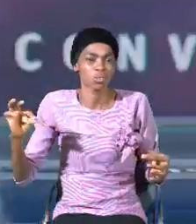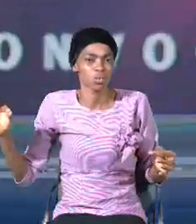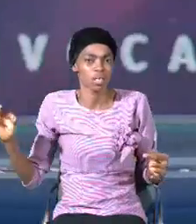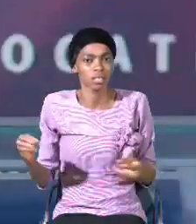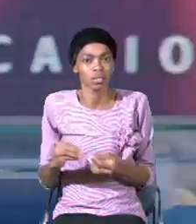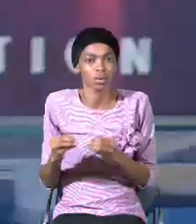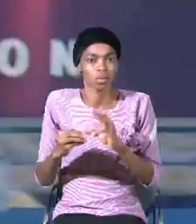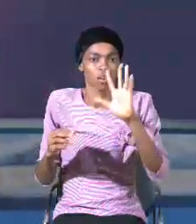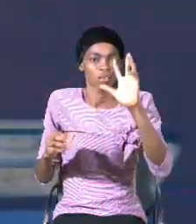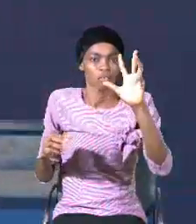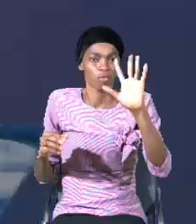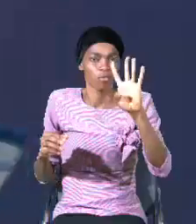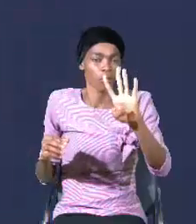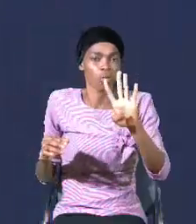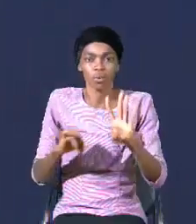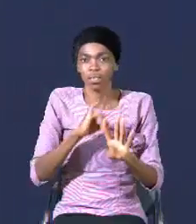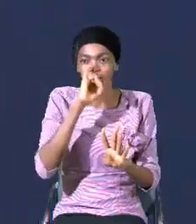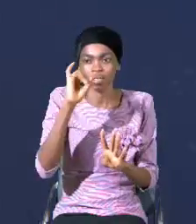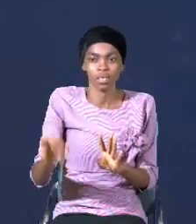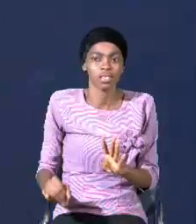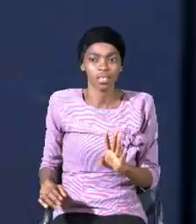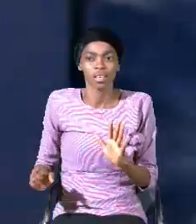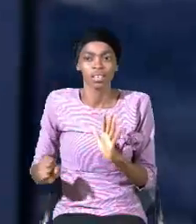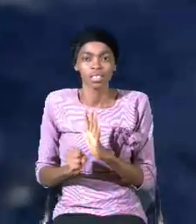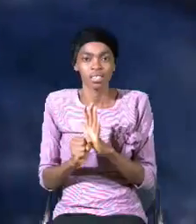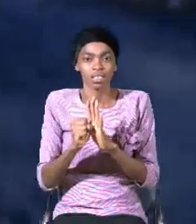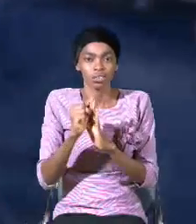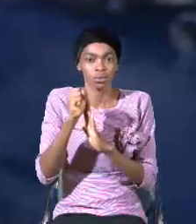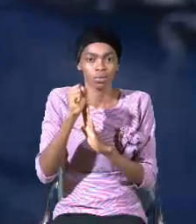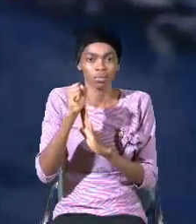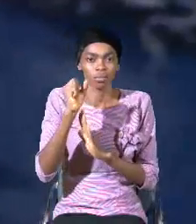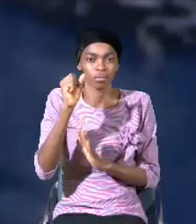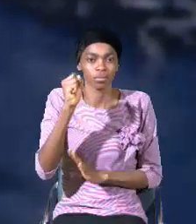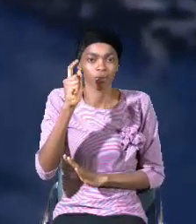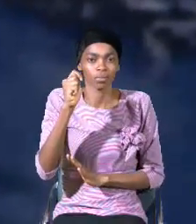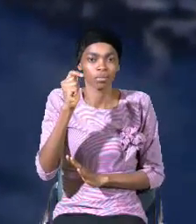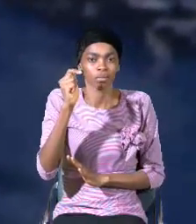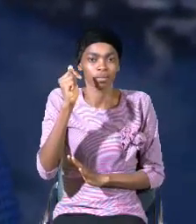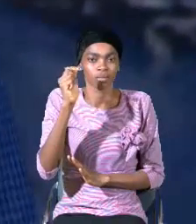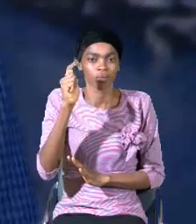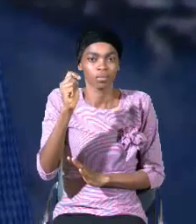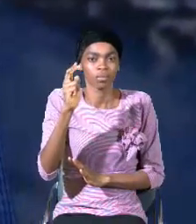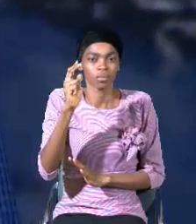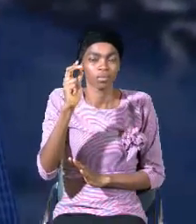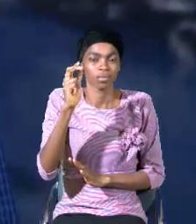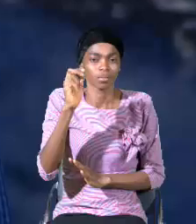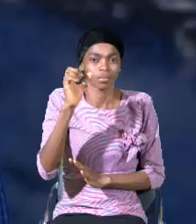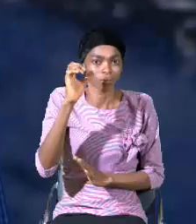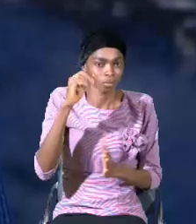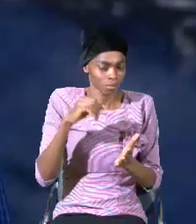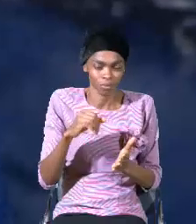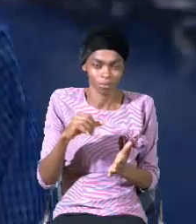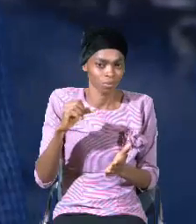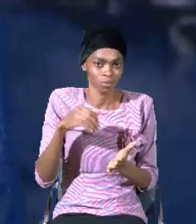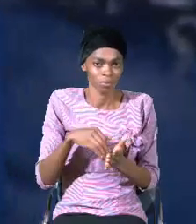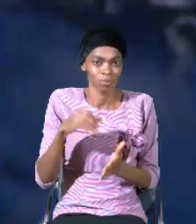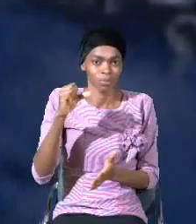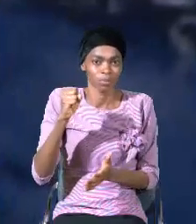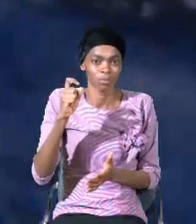stature without a savior. In the community, they try to have a great stature. You